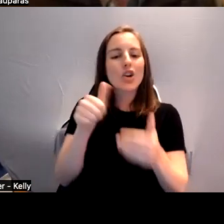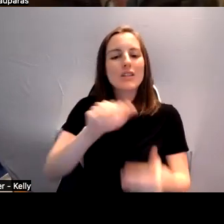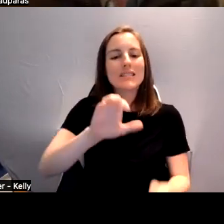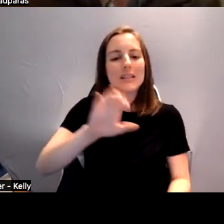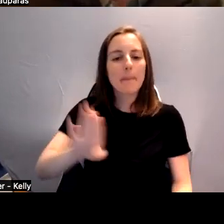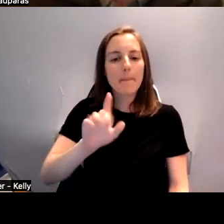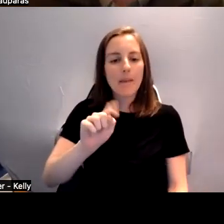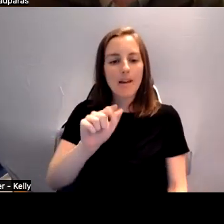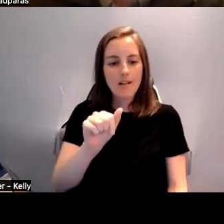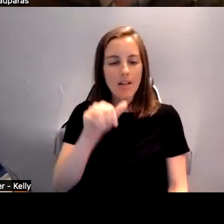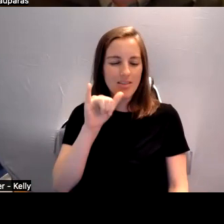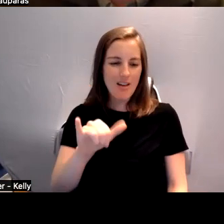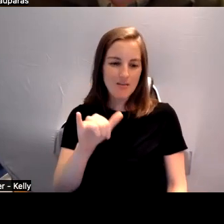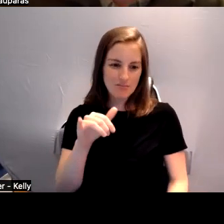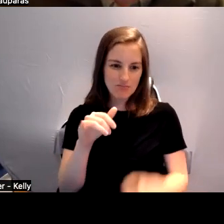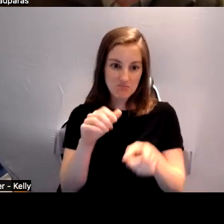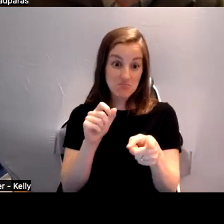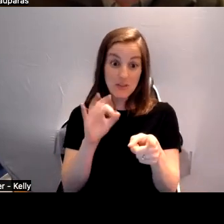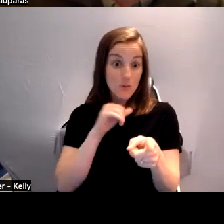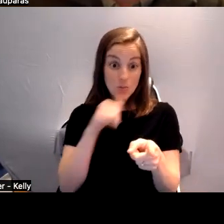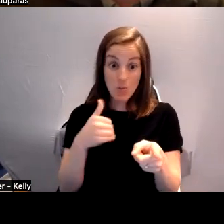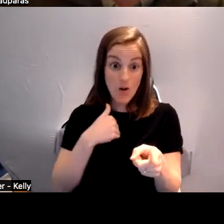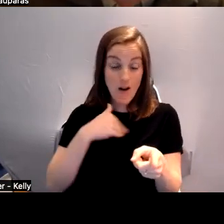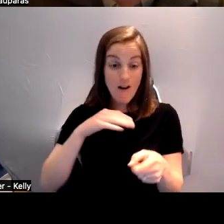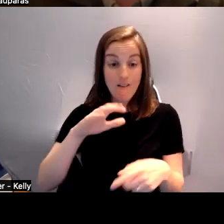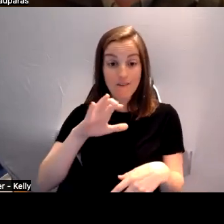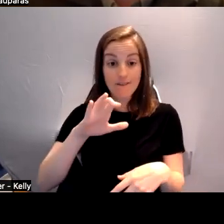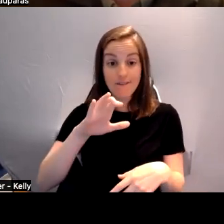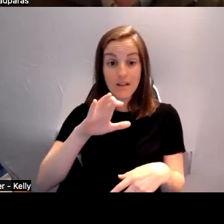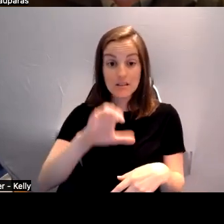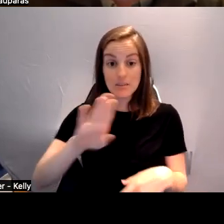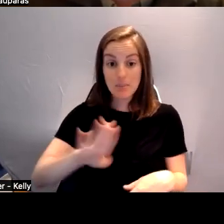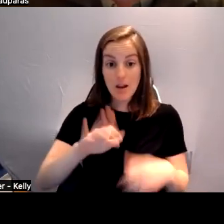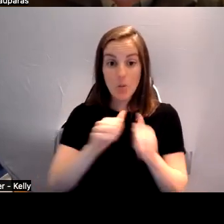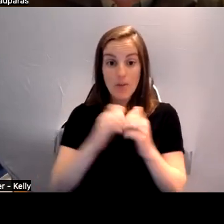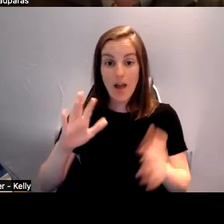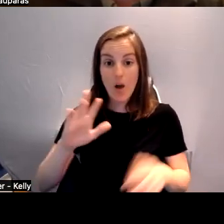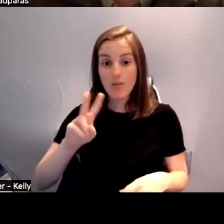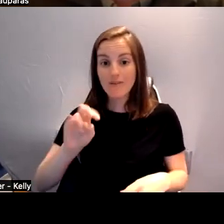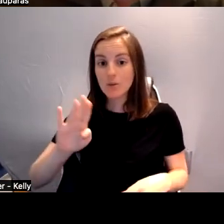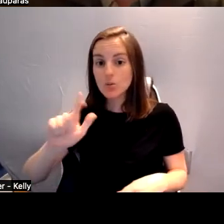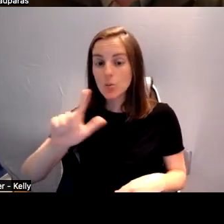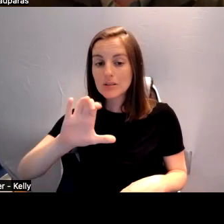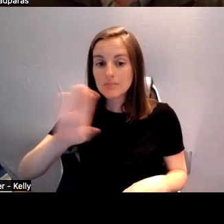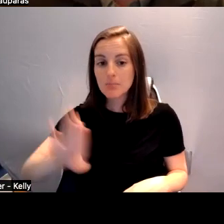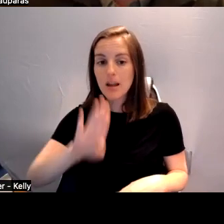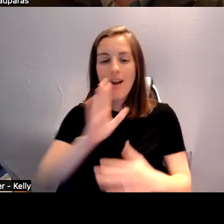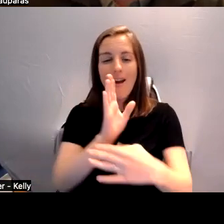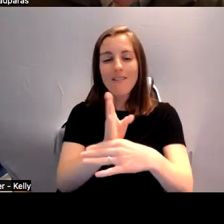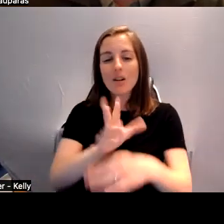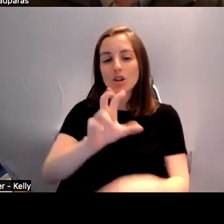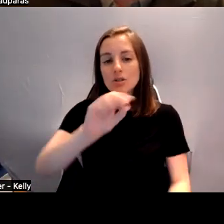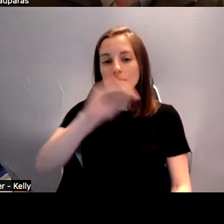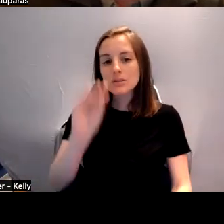beta. Even if the atom doesn't have C beta, we calculate virtual C beta. That on average, there, for example, 30% of